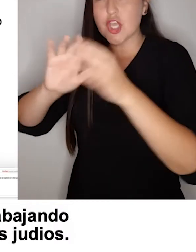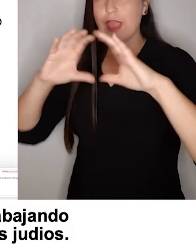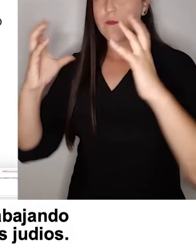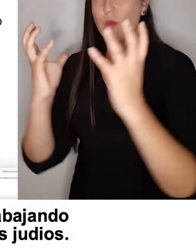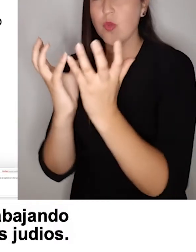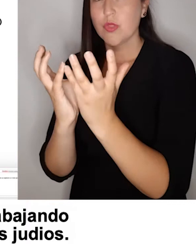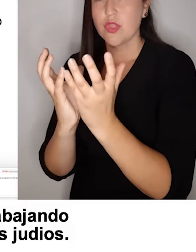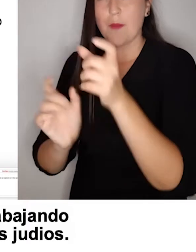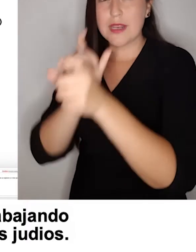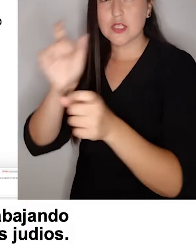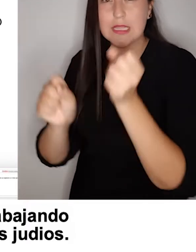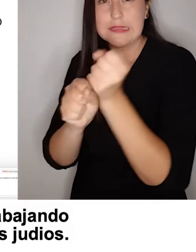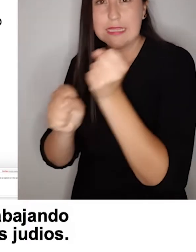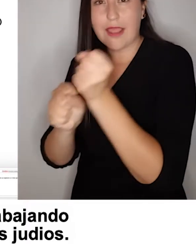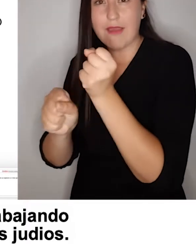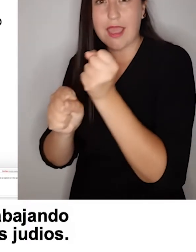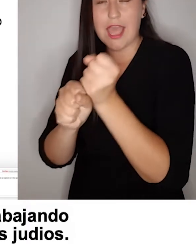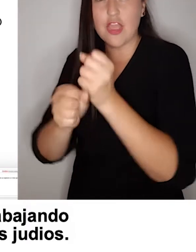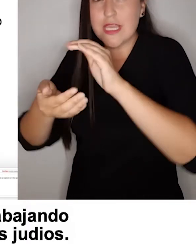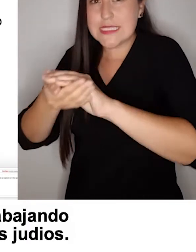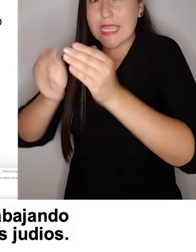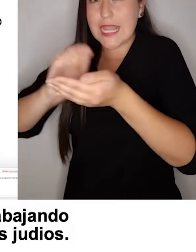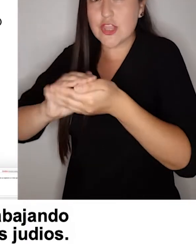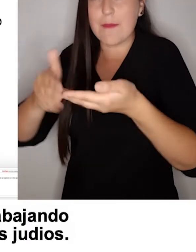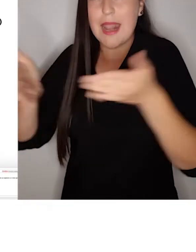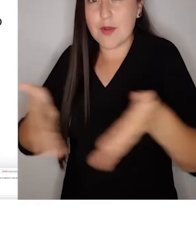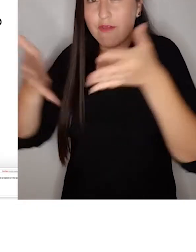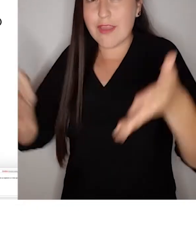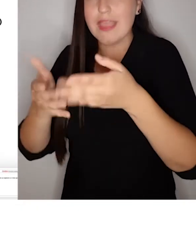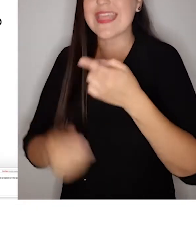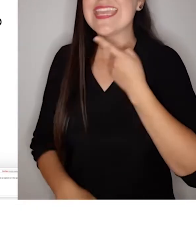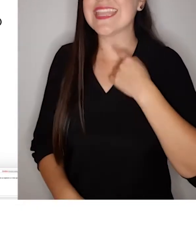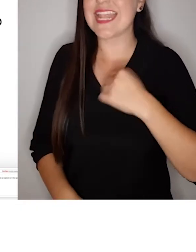are working secretly to promote Jewish interests.